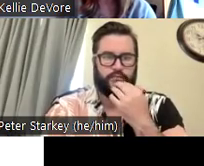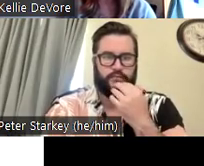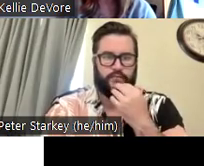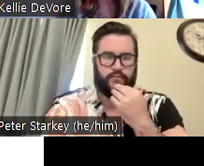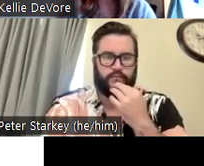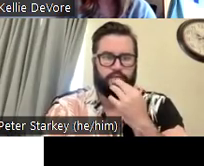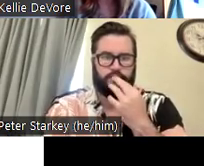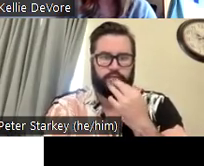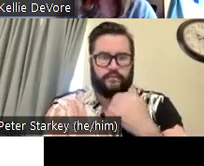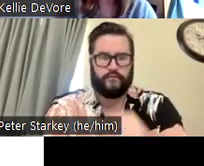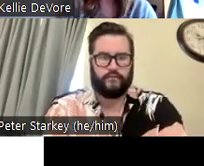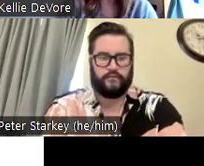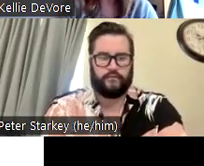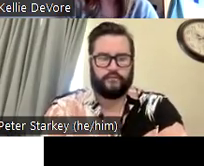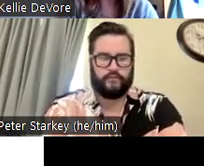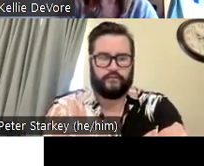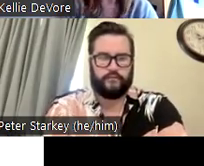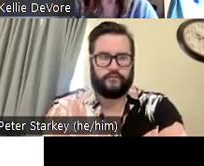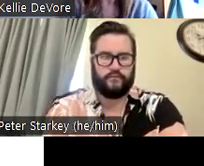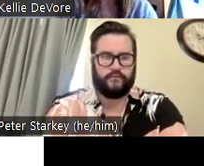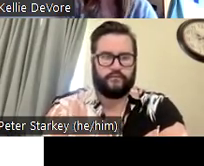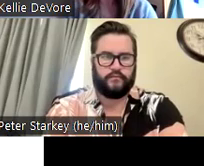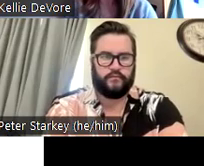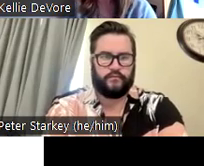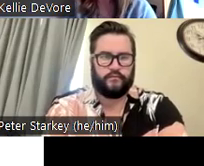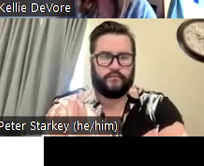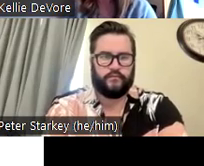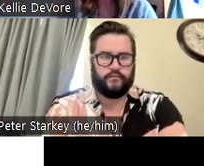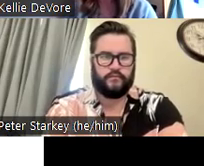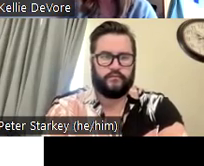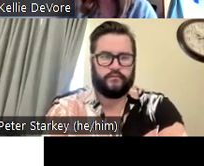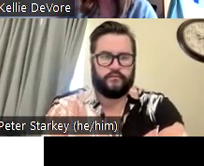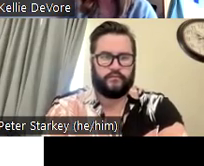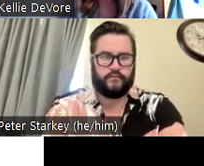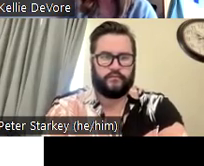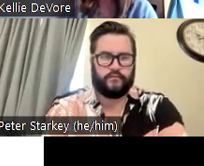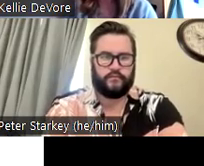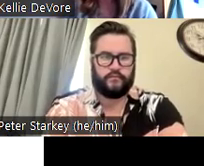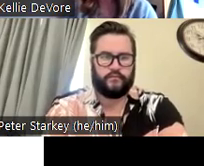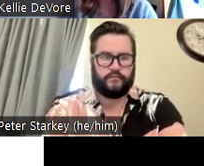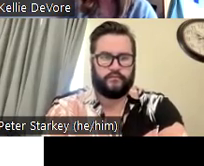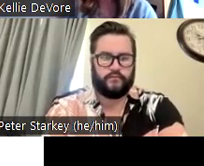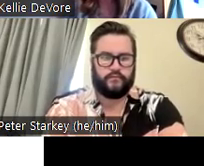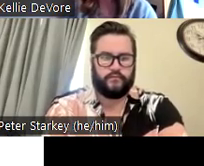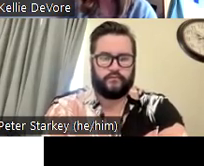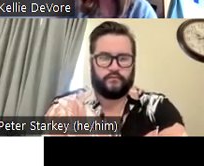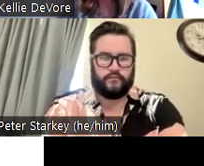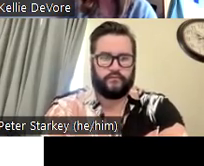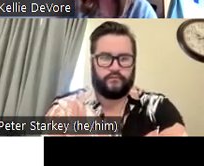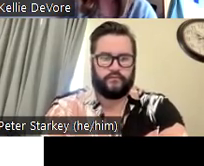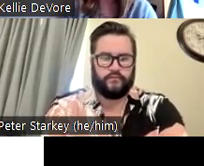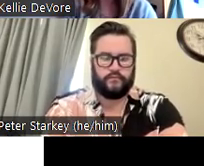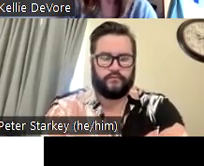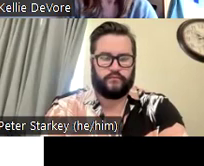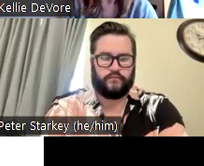make better decisions. Thank you. What would your thought be about